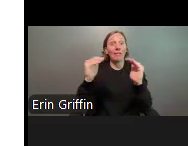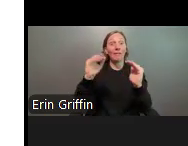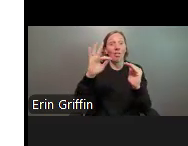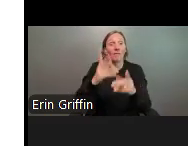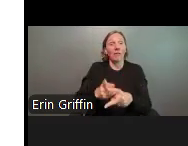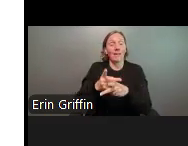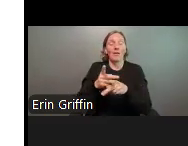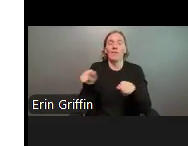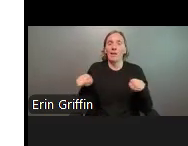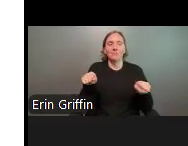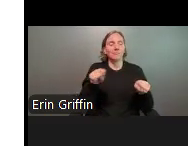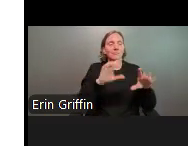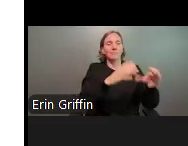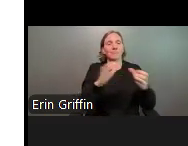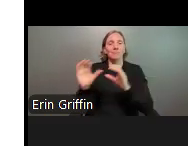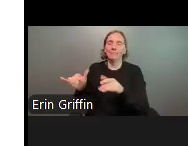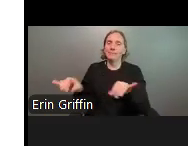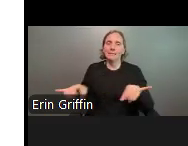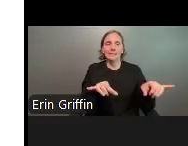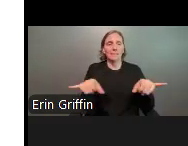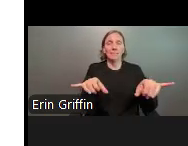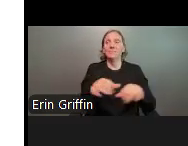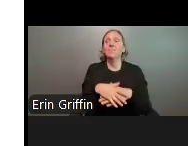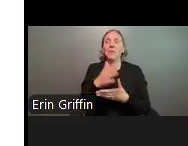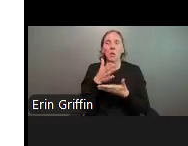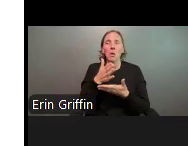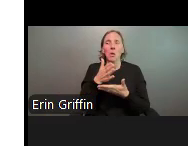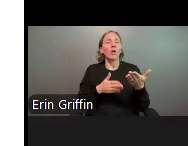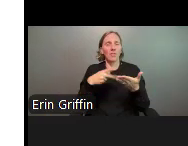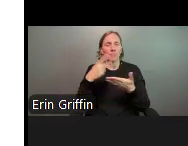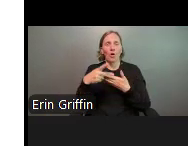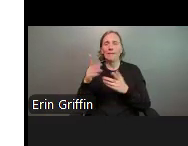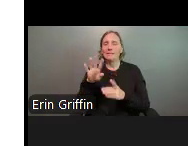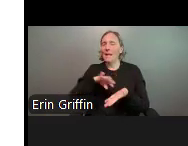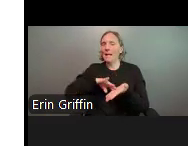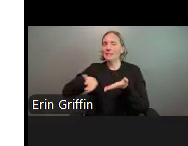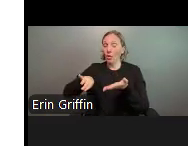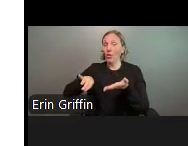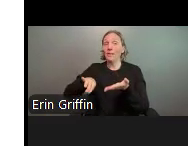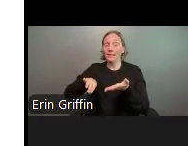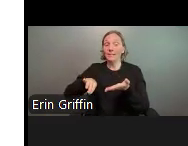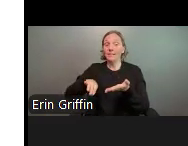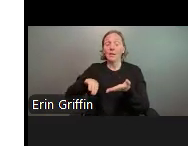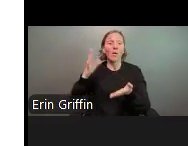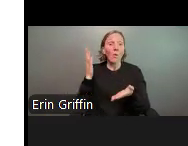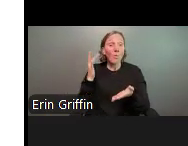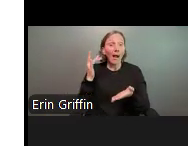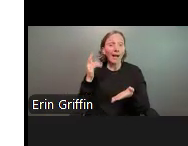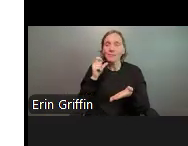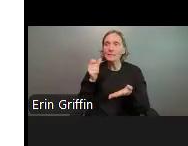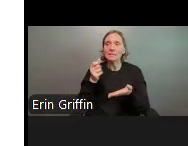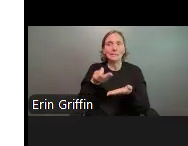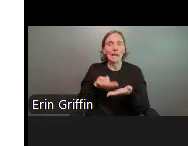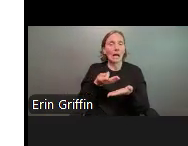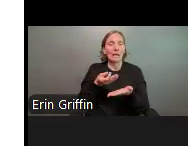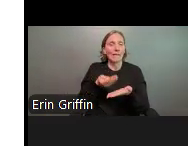today. There is a piece of the program that is excluded because it is not funded for